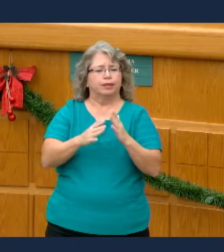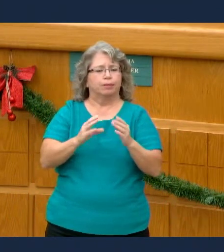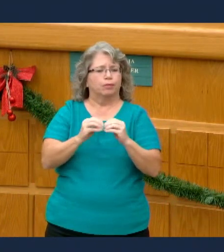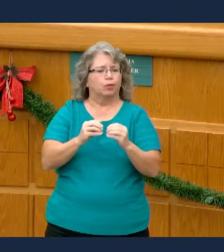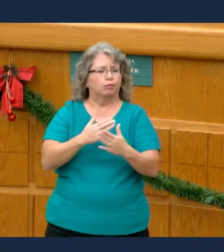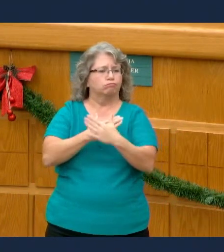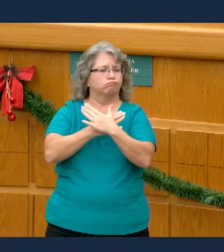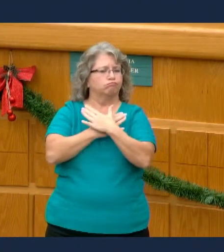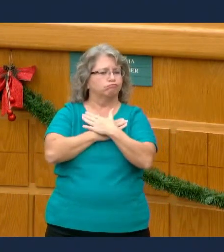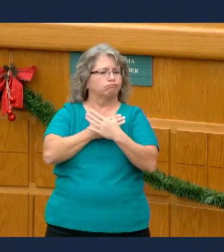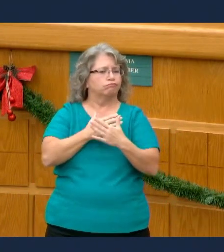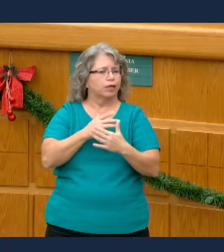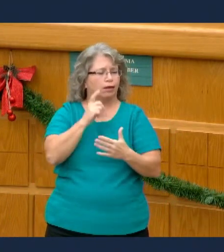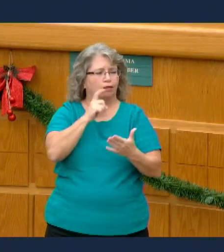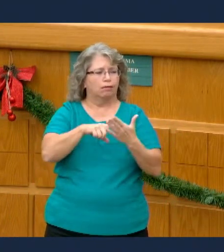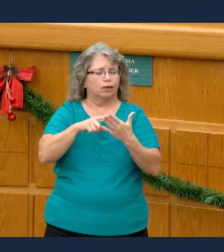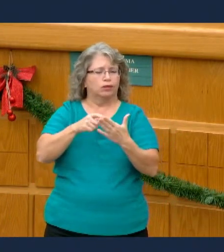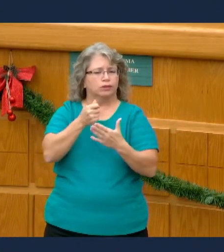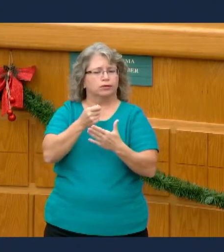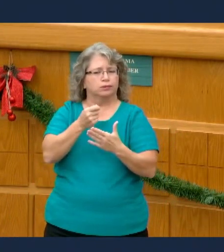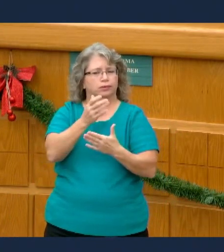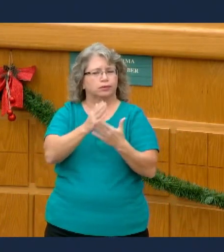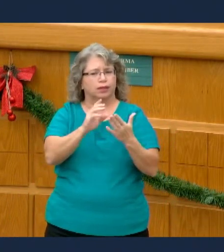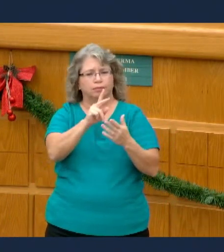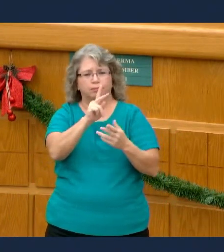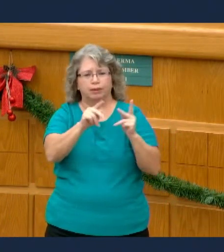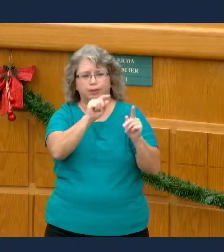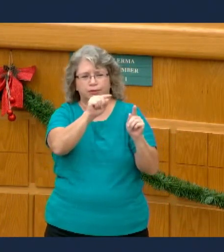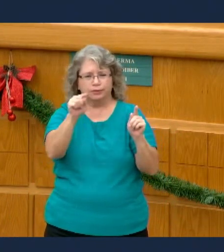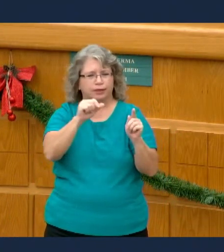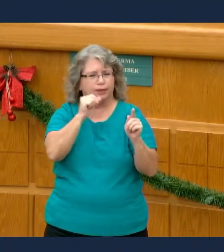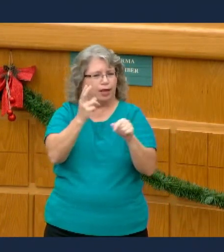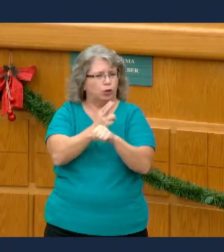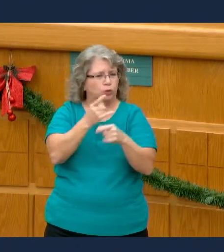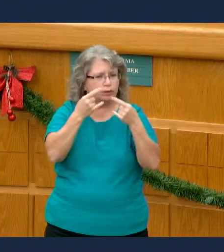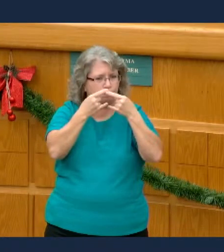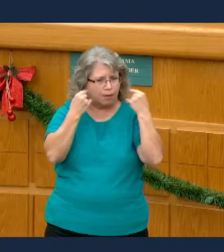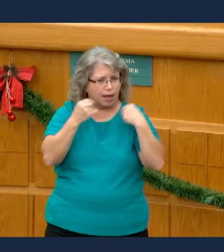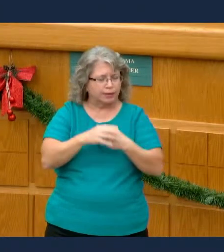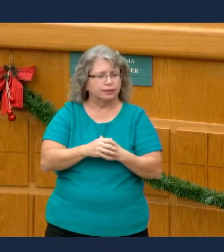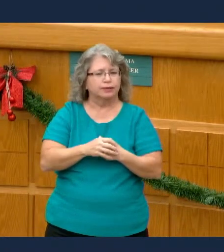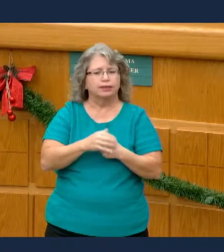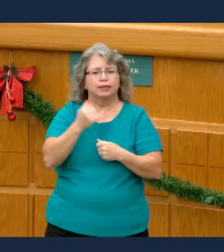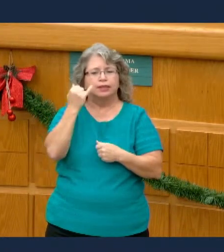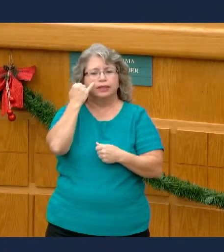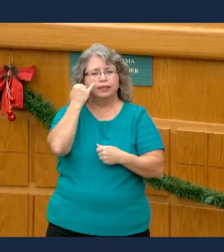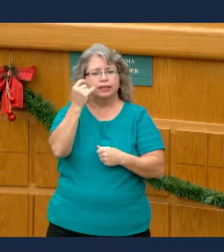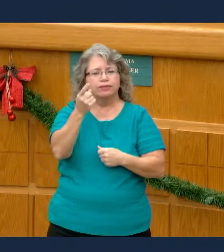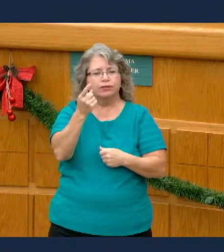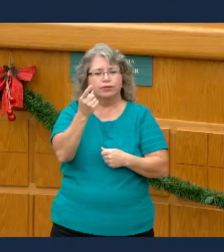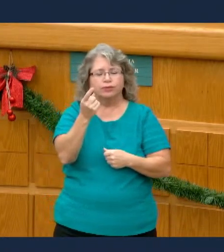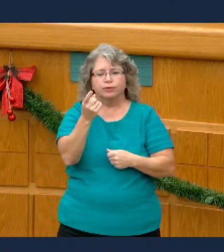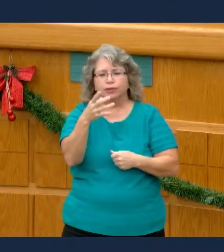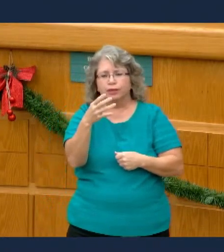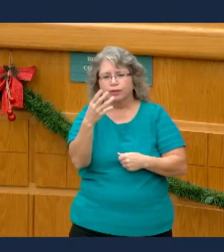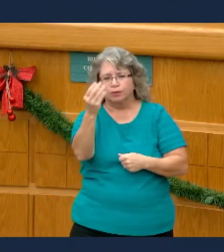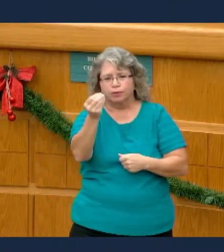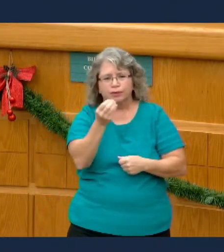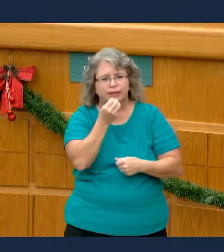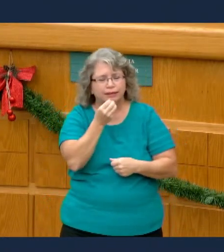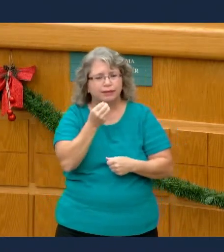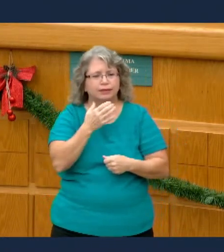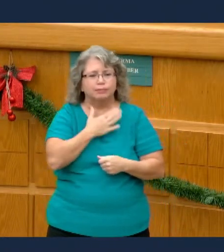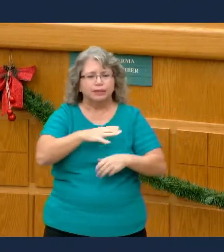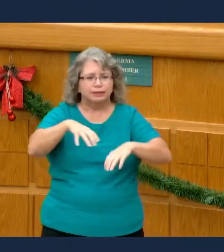congregate setting, please put your mask. If you're going to go eat, please take the time to wash your hands before putting food in your mouth, before touching your